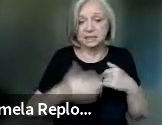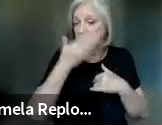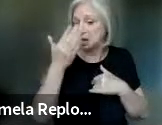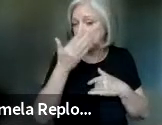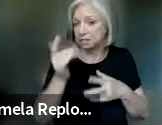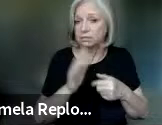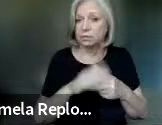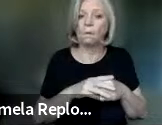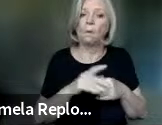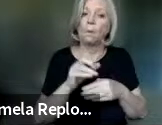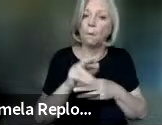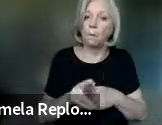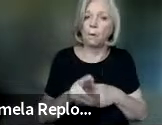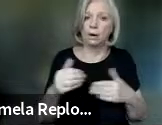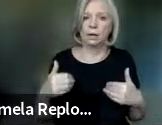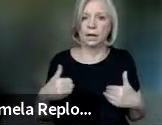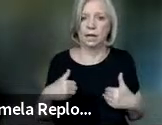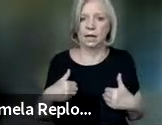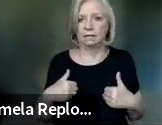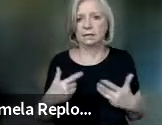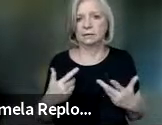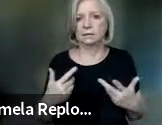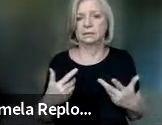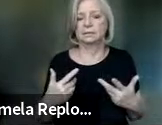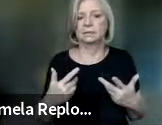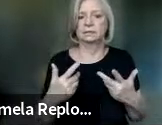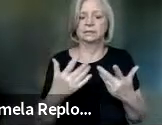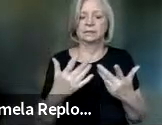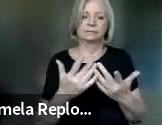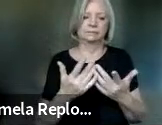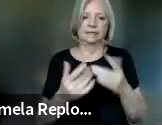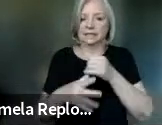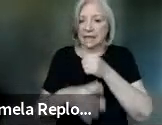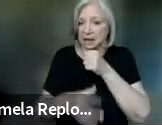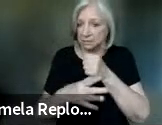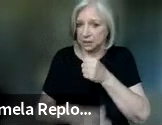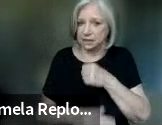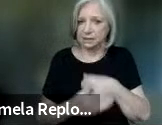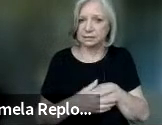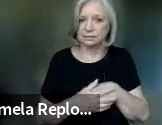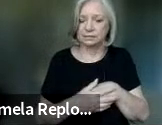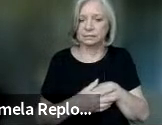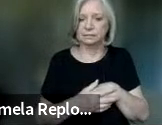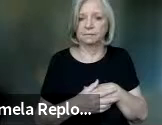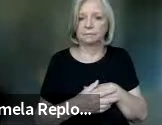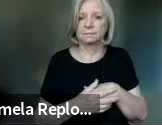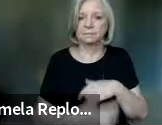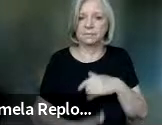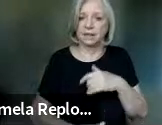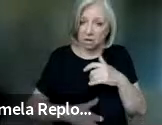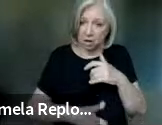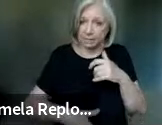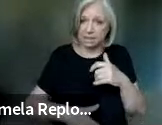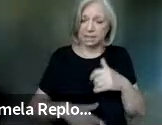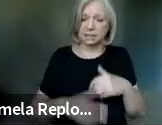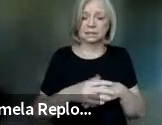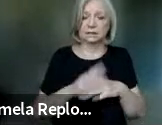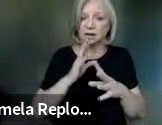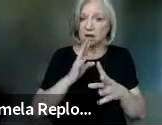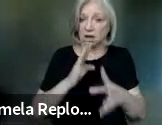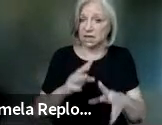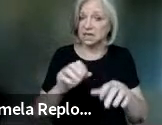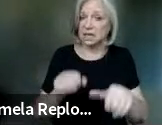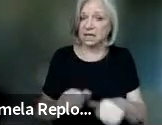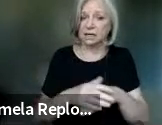gastrointestinal symptoms, nausea, vomiting, and diarrhea. And as I mentioned, it can be very mild, and in fact,